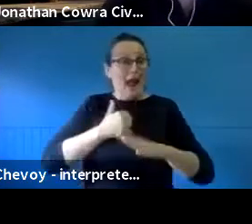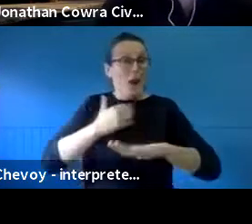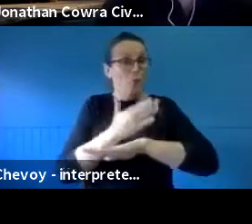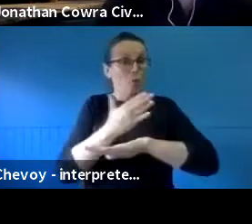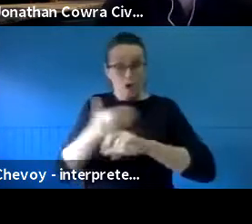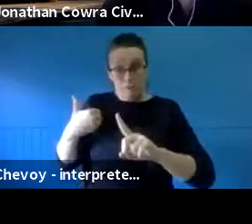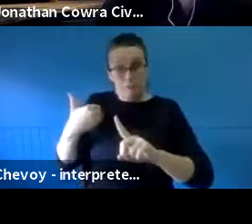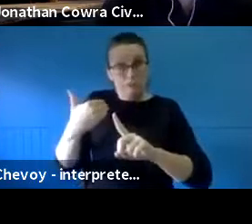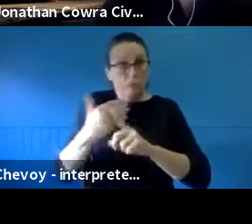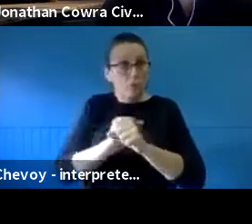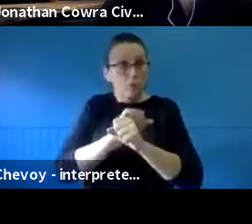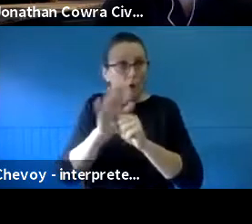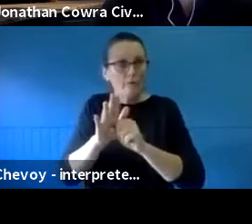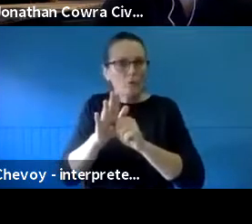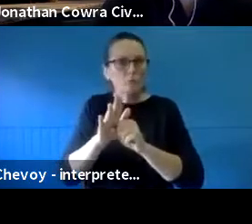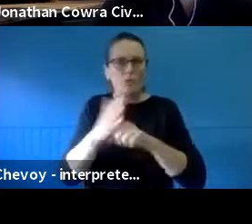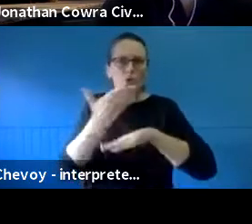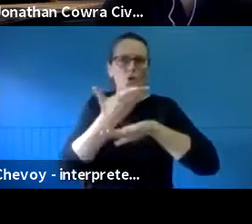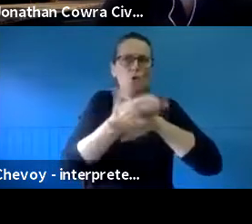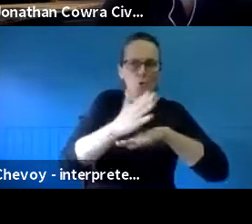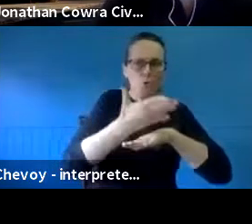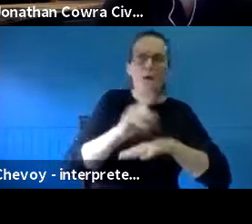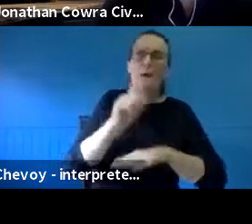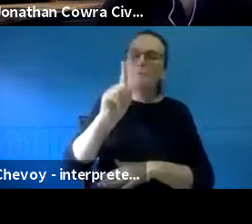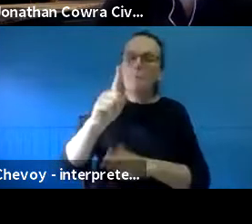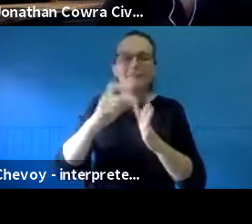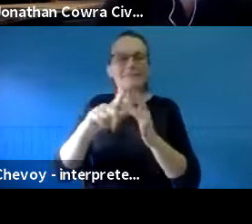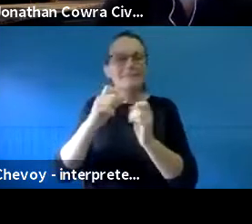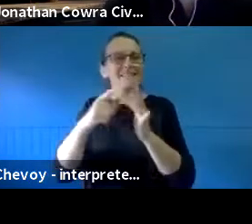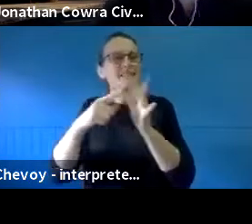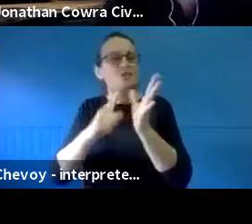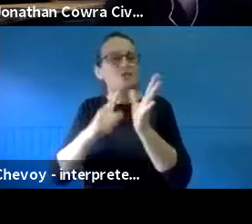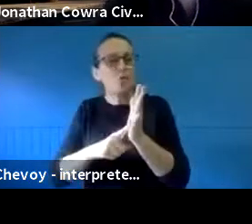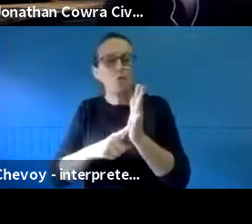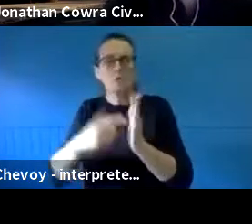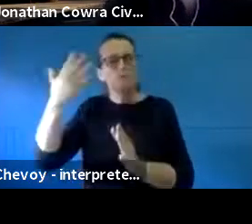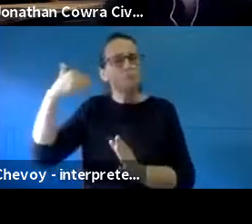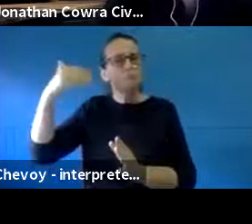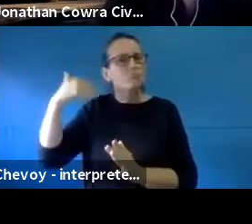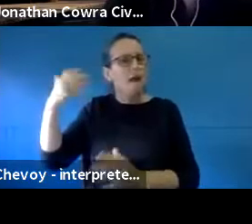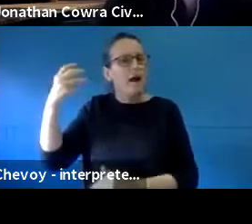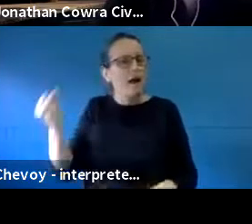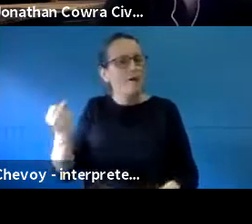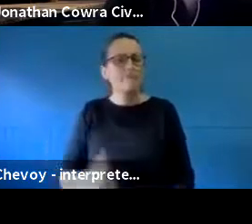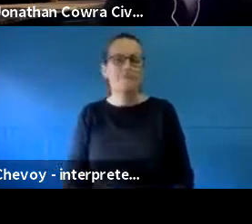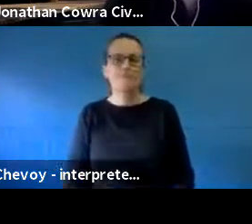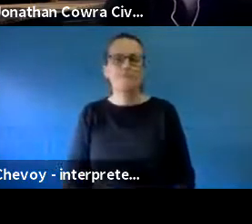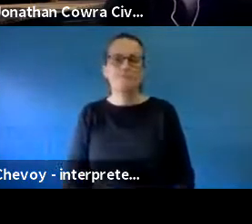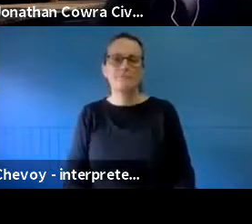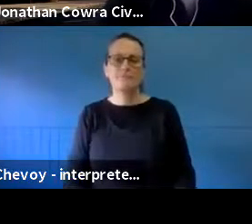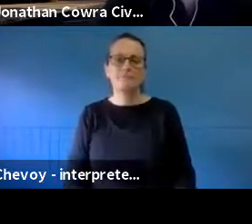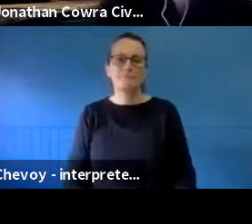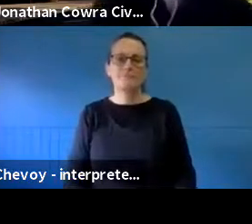period. But, digital programming as a kind of art form area and work stream has been